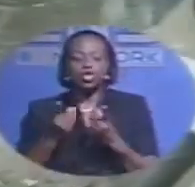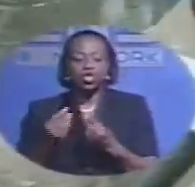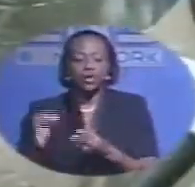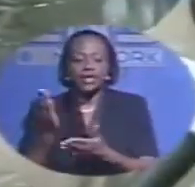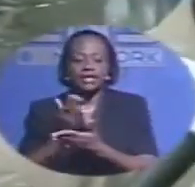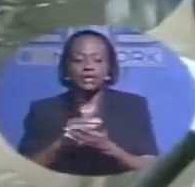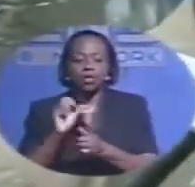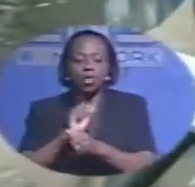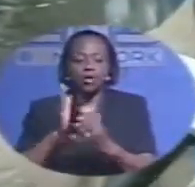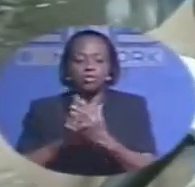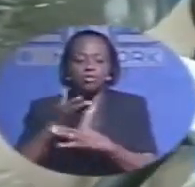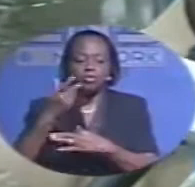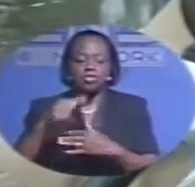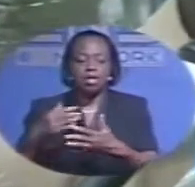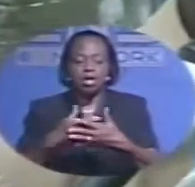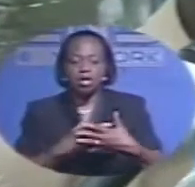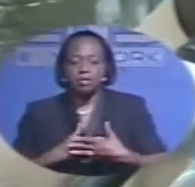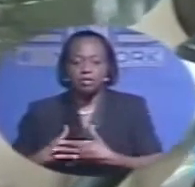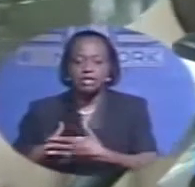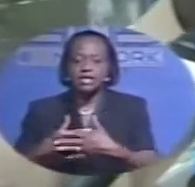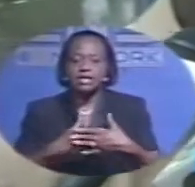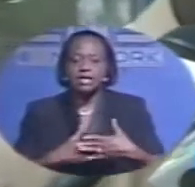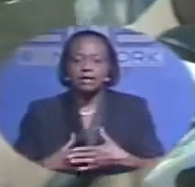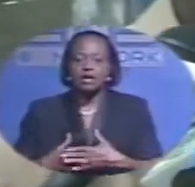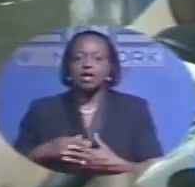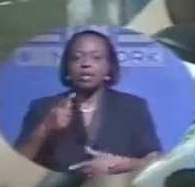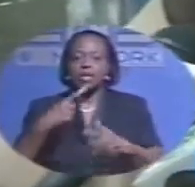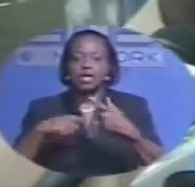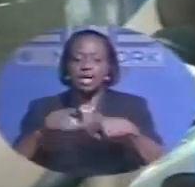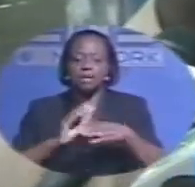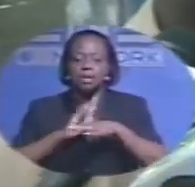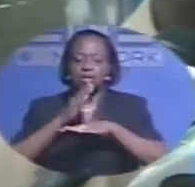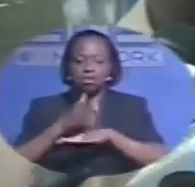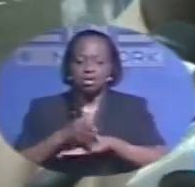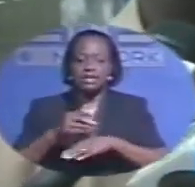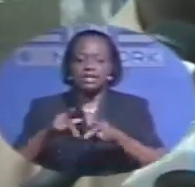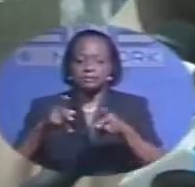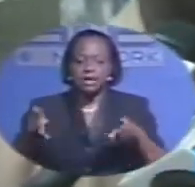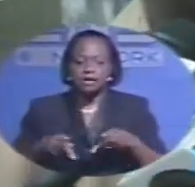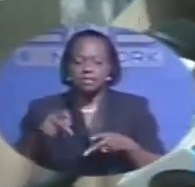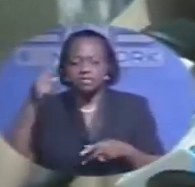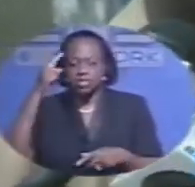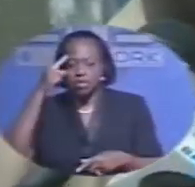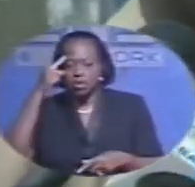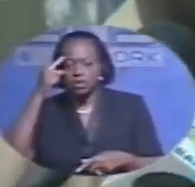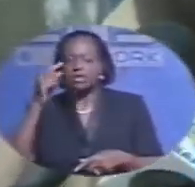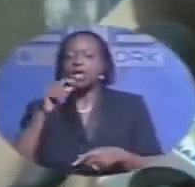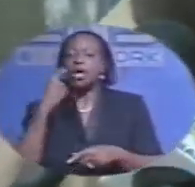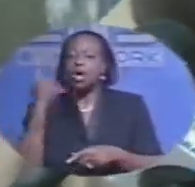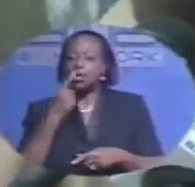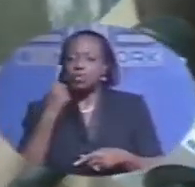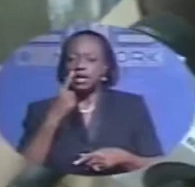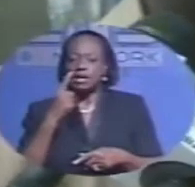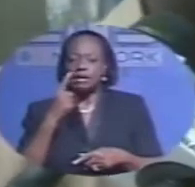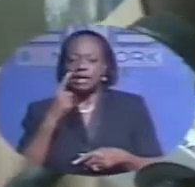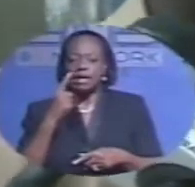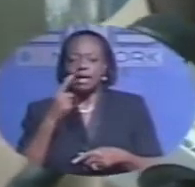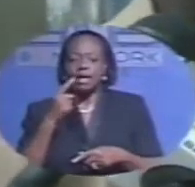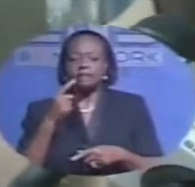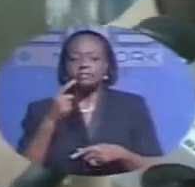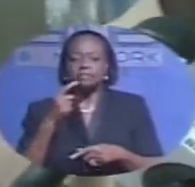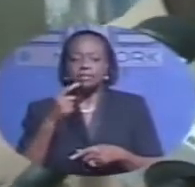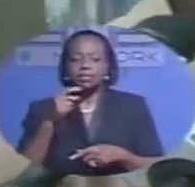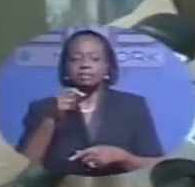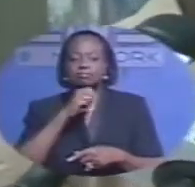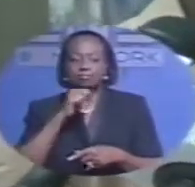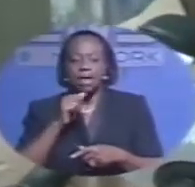and we came across this place which we thought was just an abandoned building, and a concerned neighbor told us that there's a young